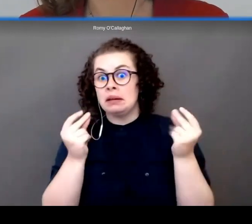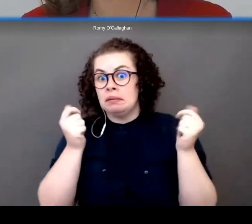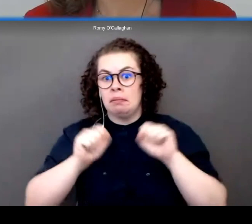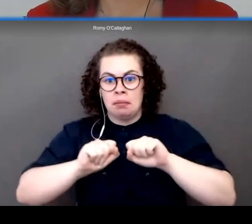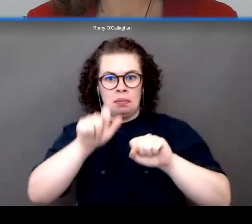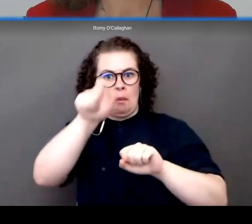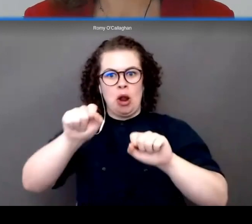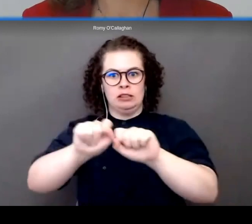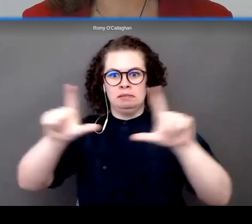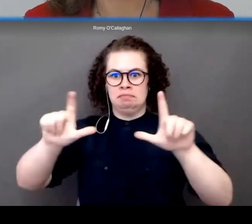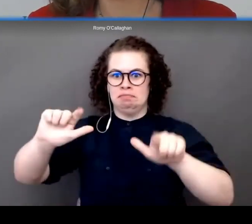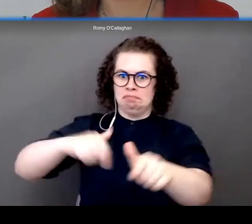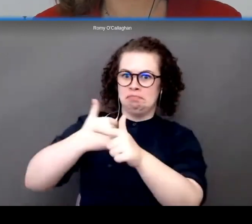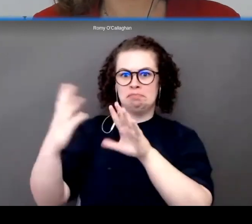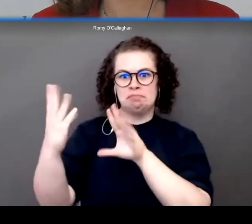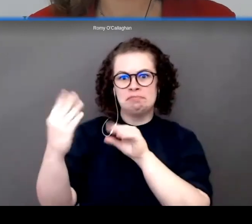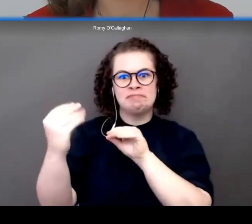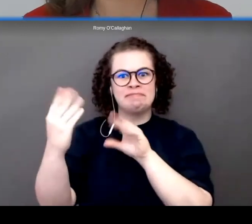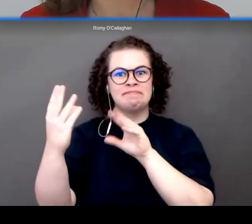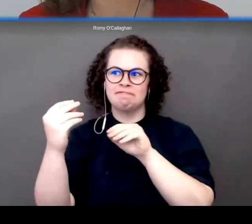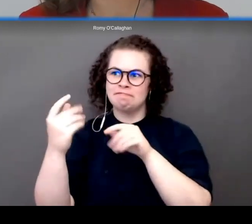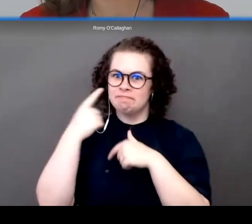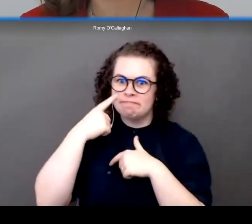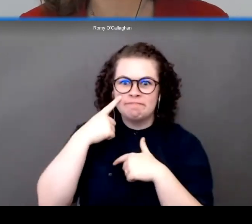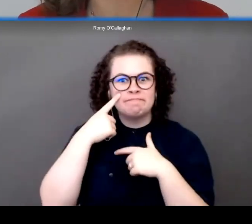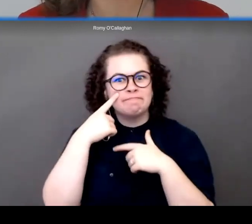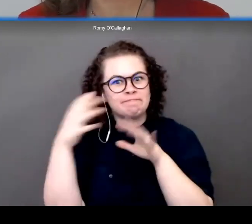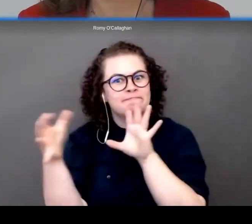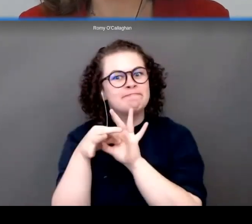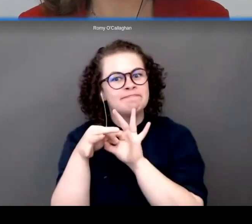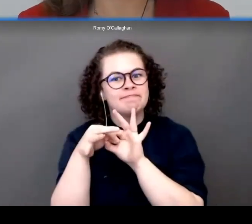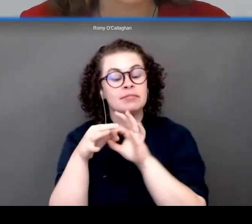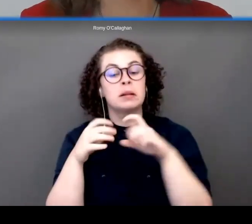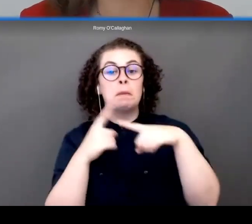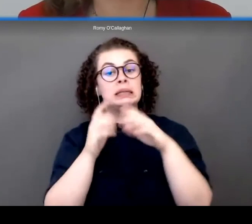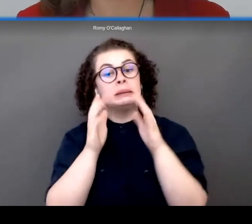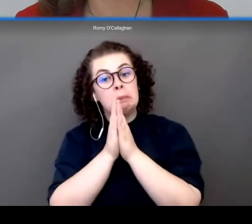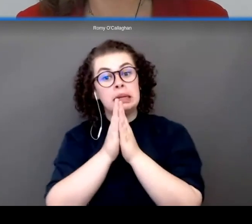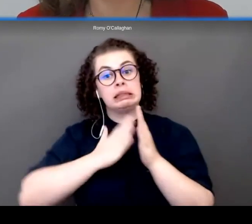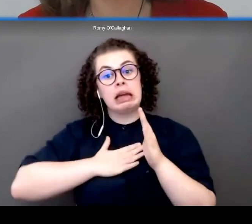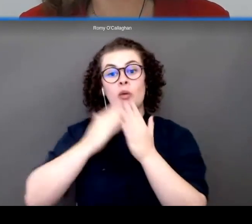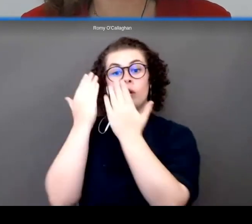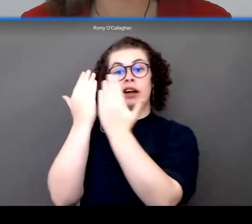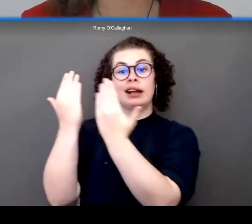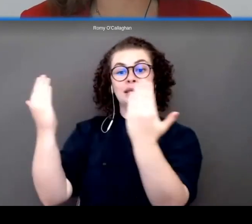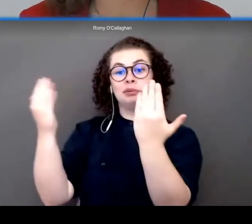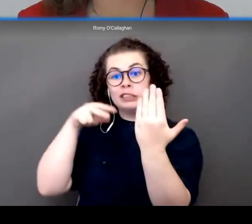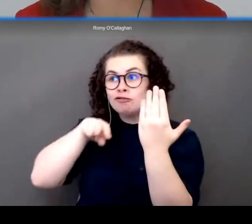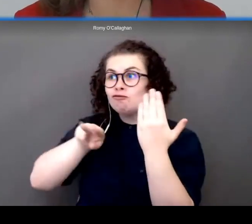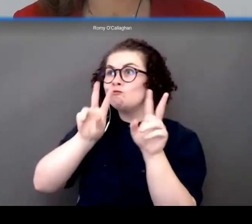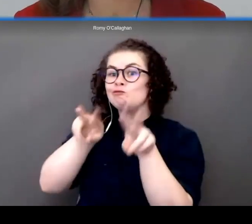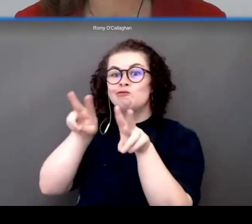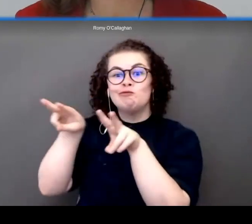yourself. Have also a look at the ROC exhibition. We were saying this morning to discover virtual booths of